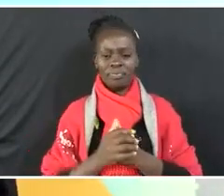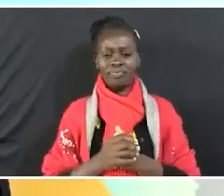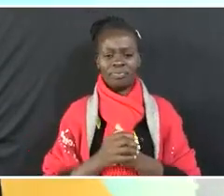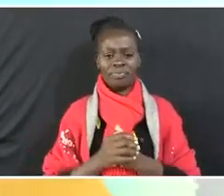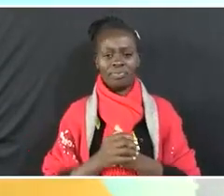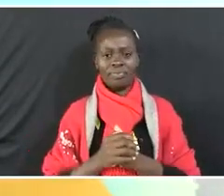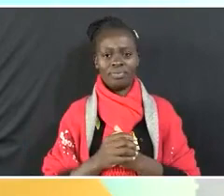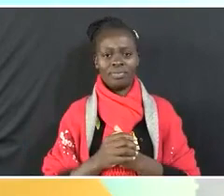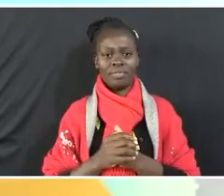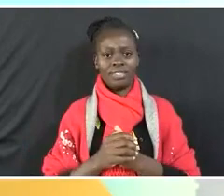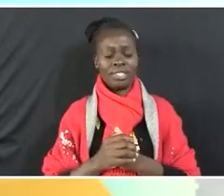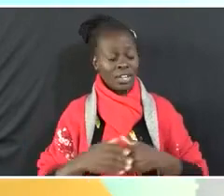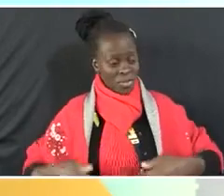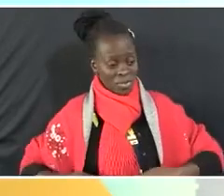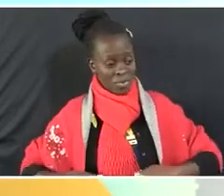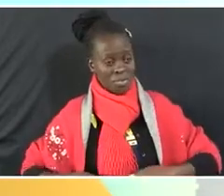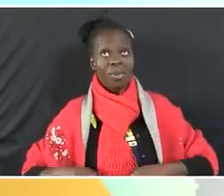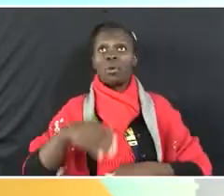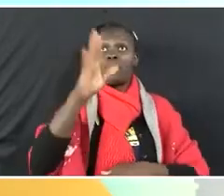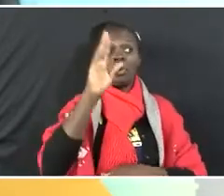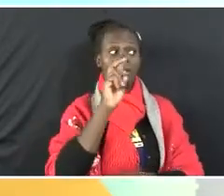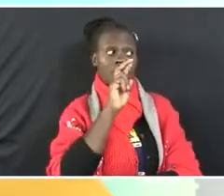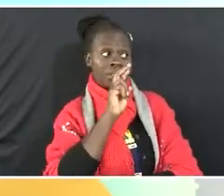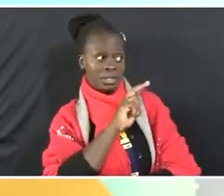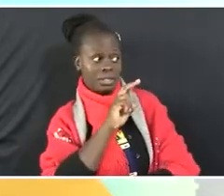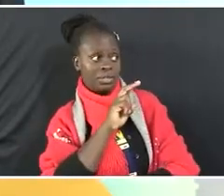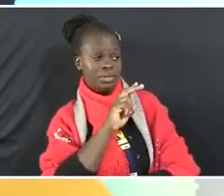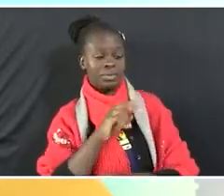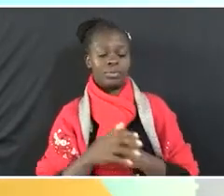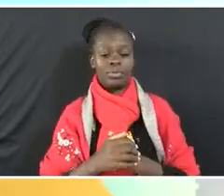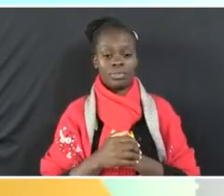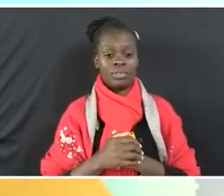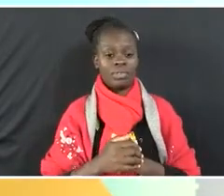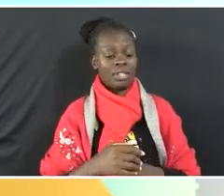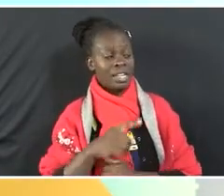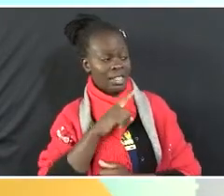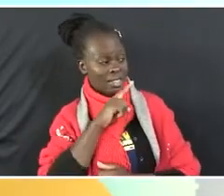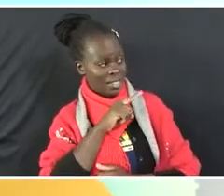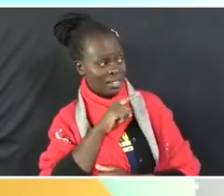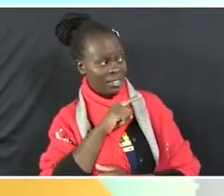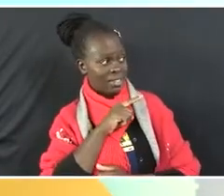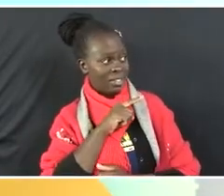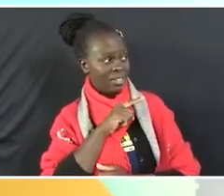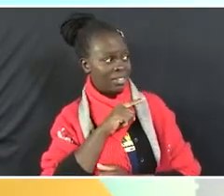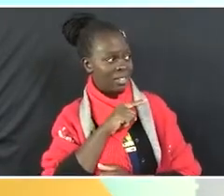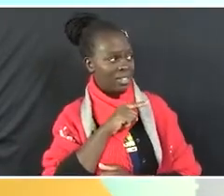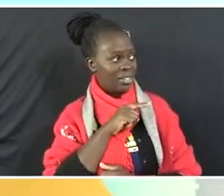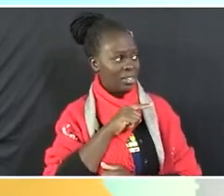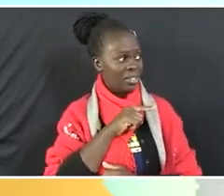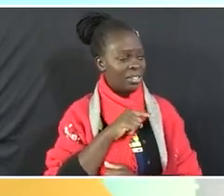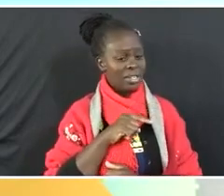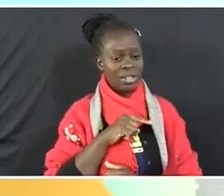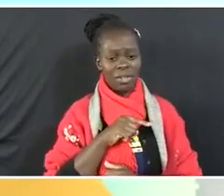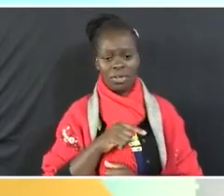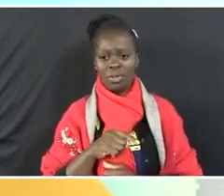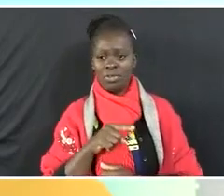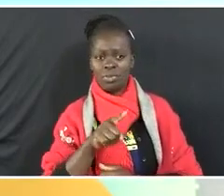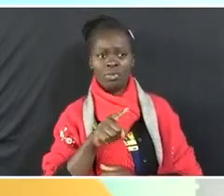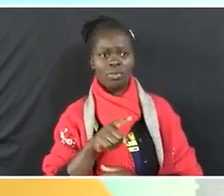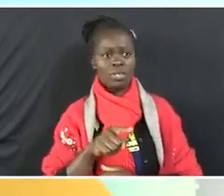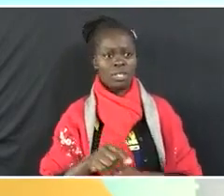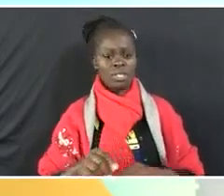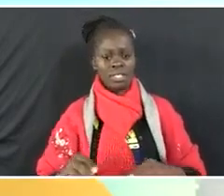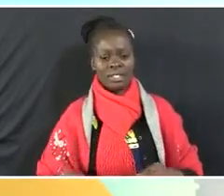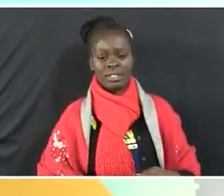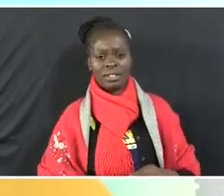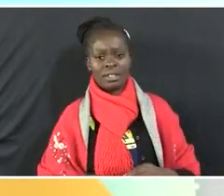tell you, I am your friend and I know you. This issue of walking out of church as soon as divine service